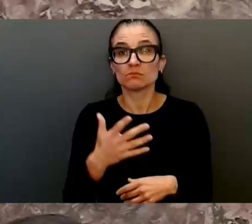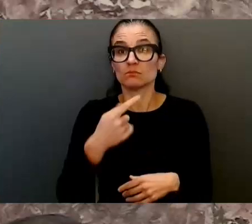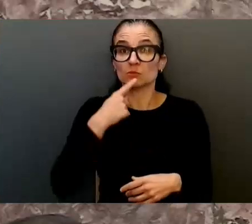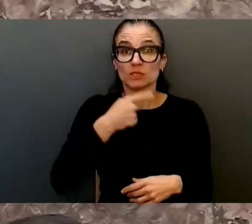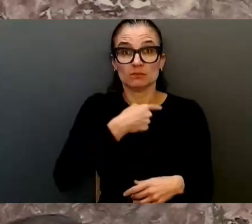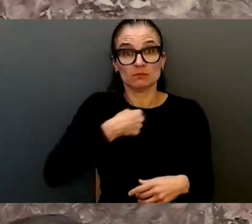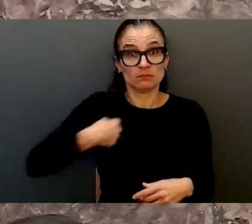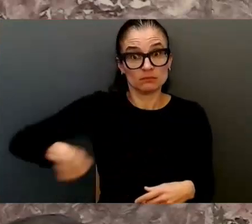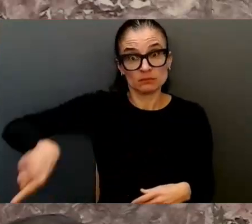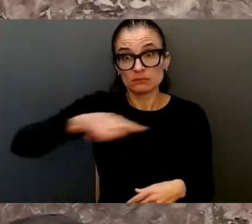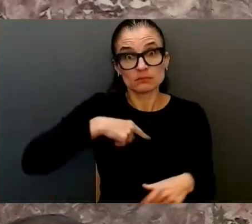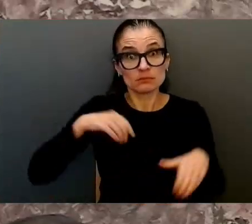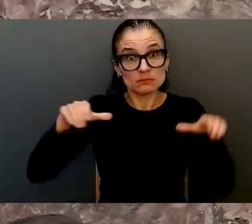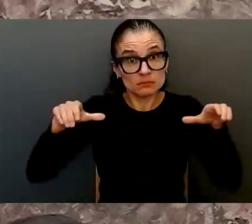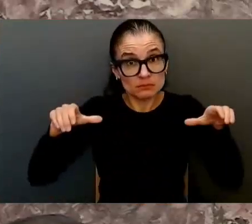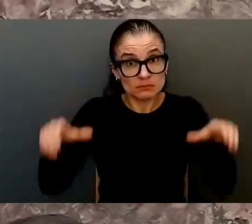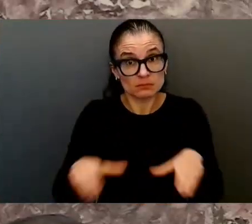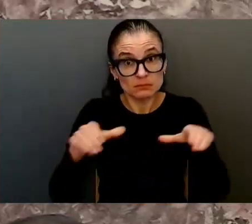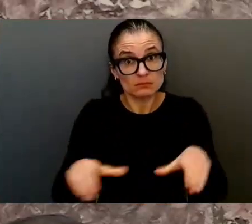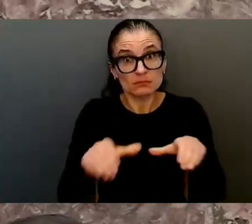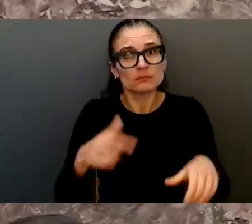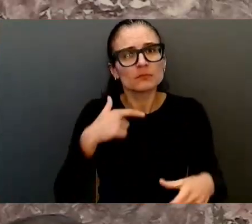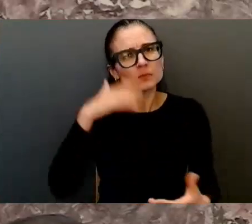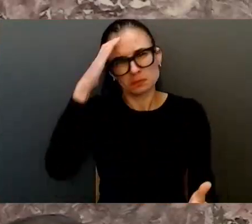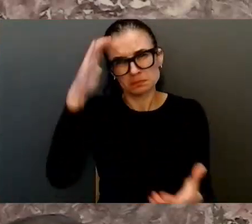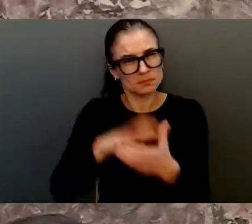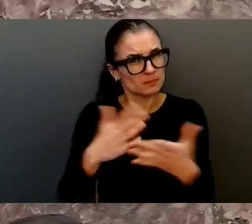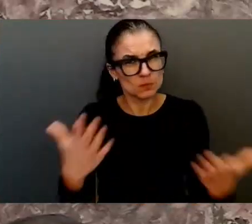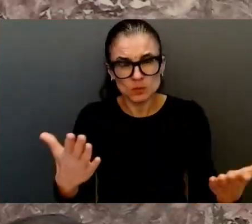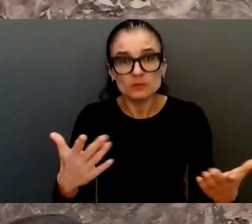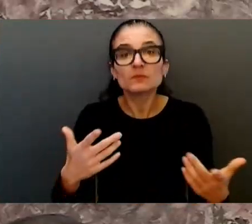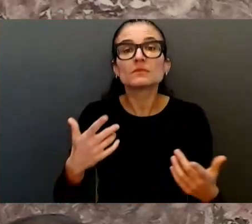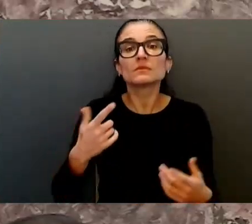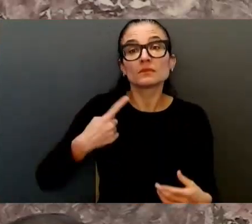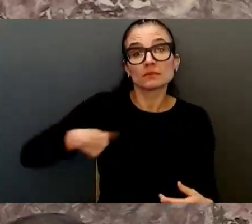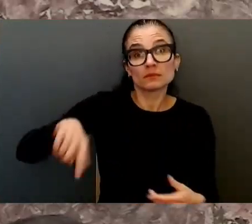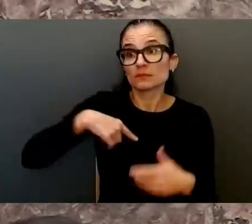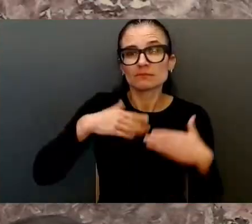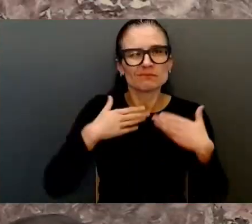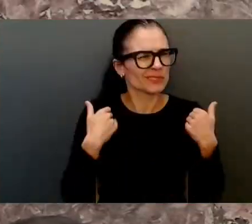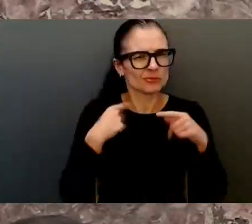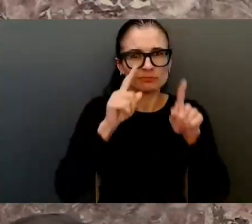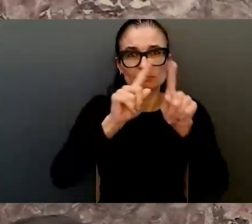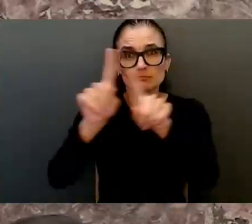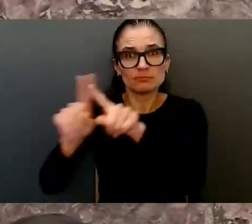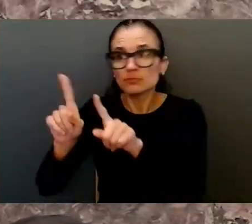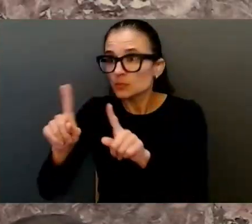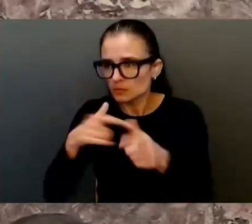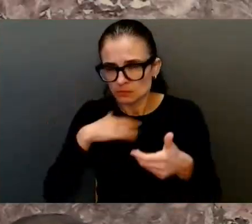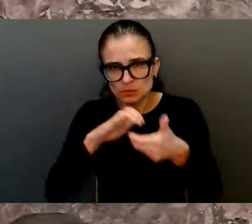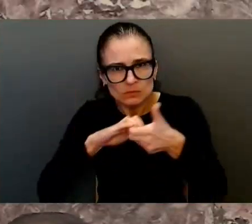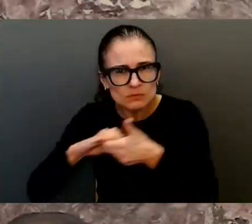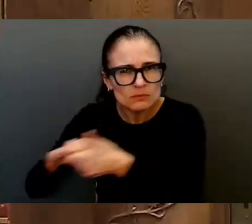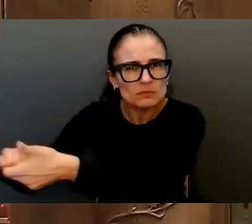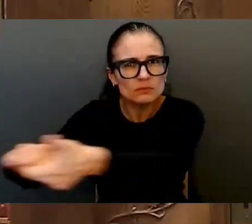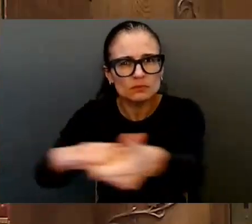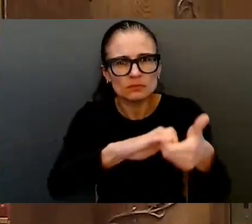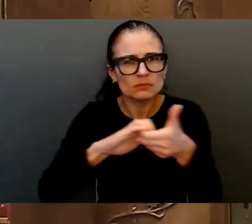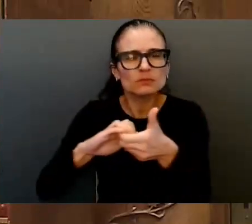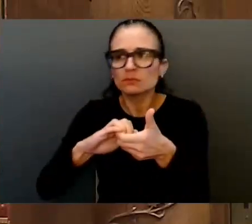problem every single day so that we do not lose more people, Mr. Speaker. Thank you.